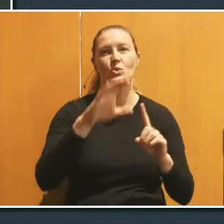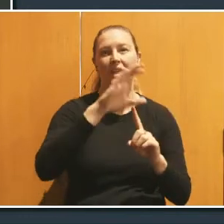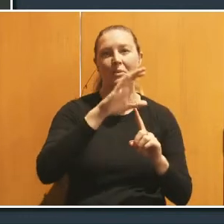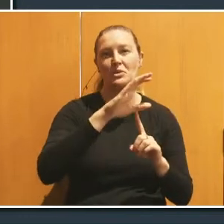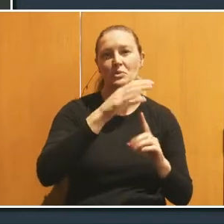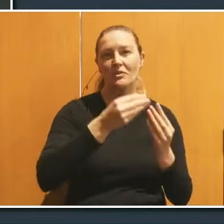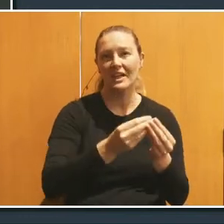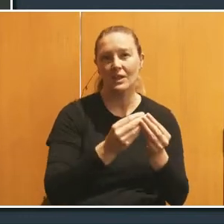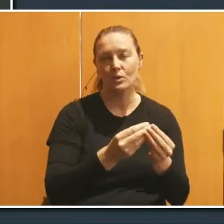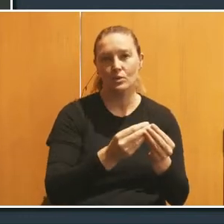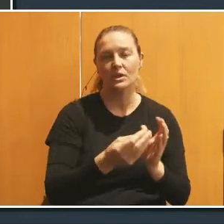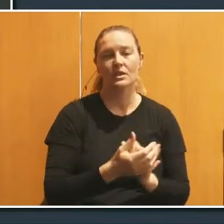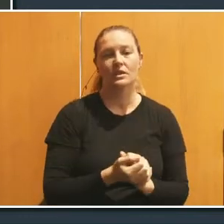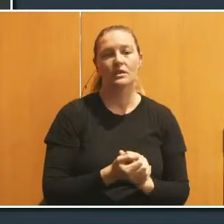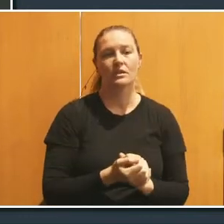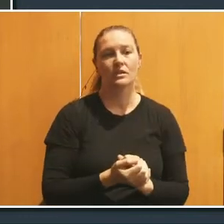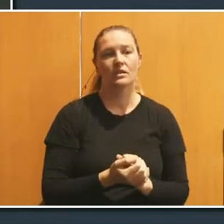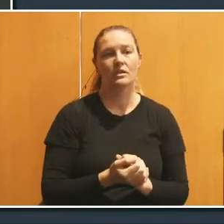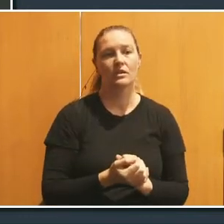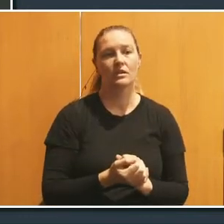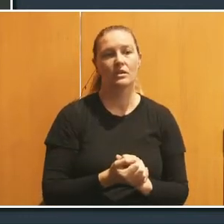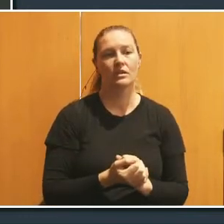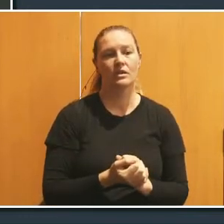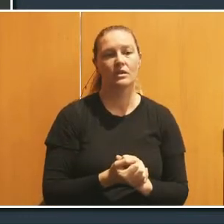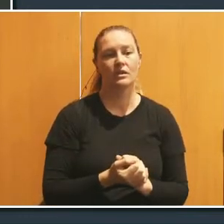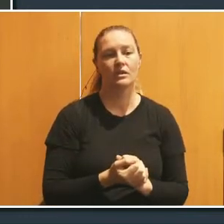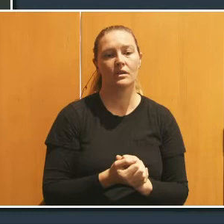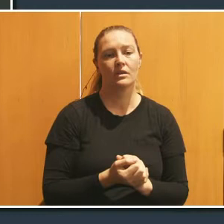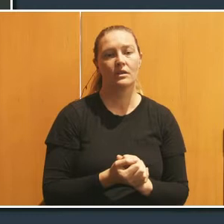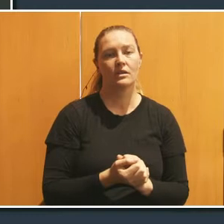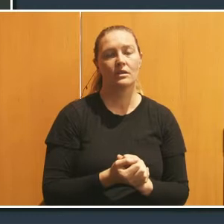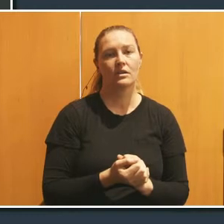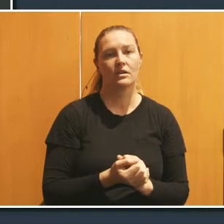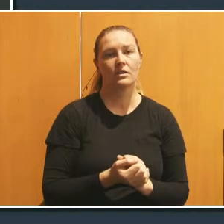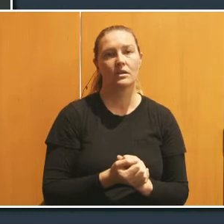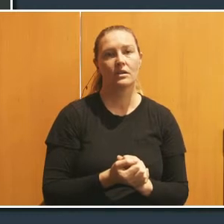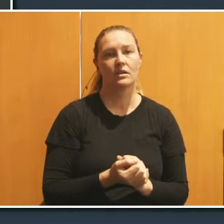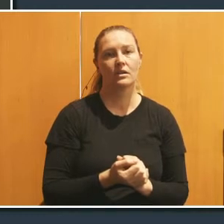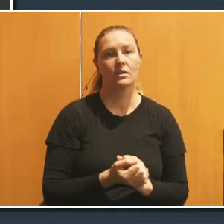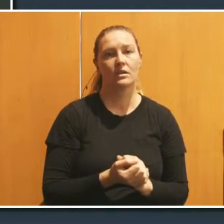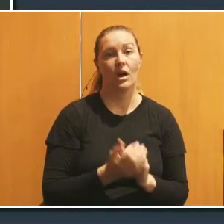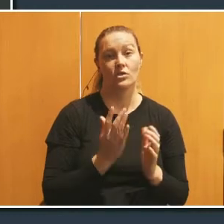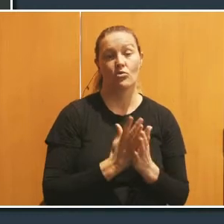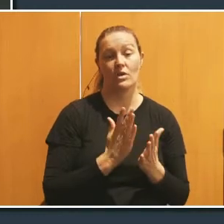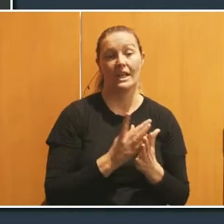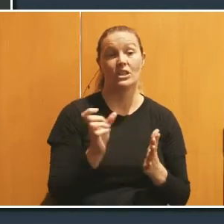it kind of gets into the thing about should properties be taxed based on the land value or